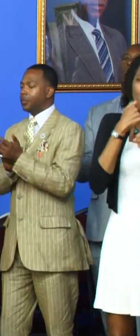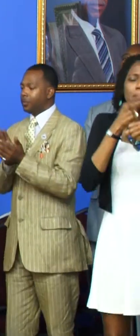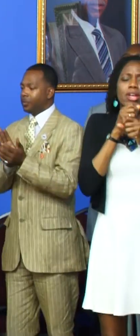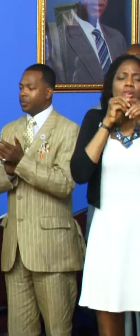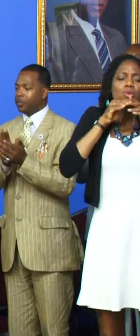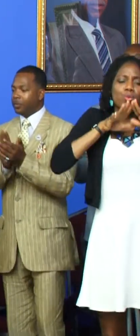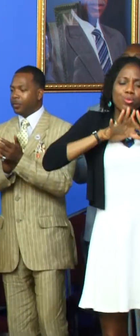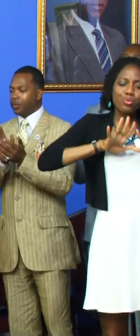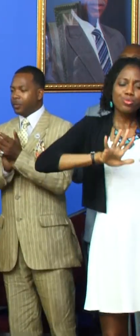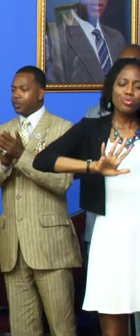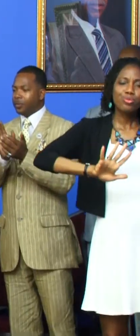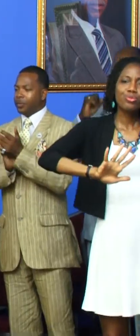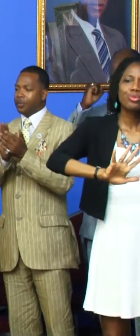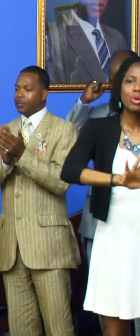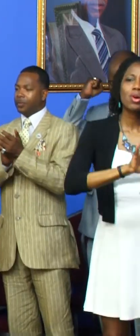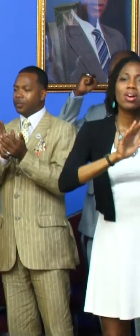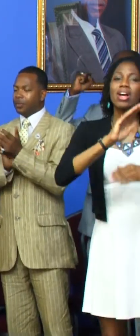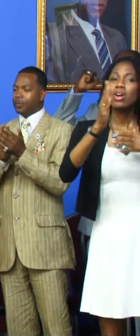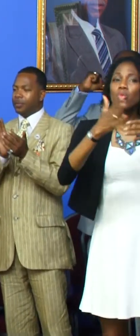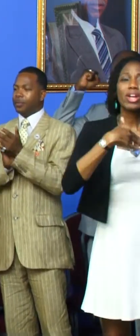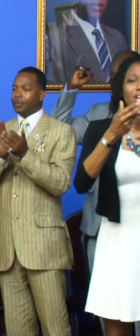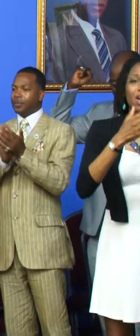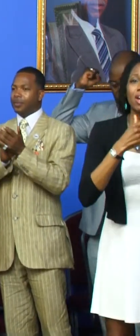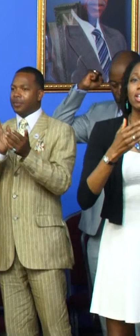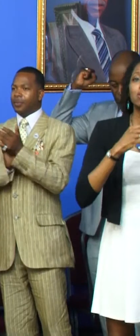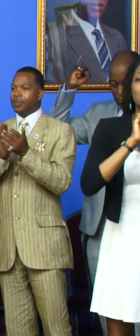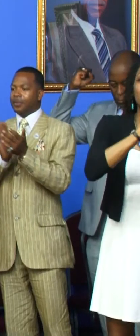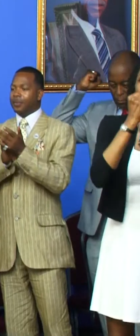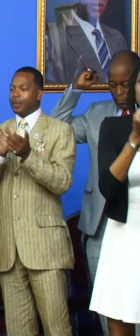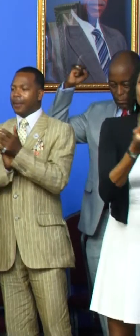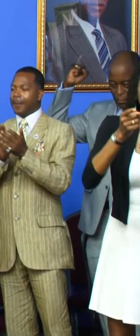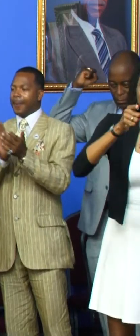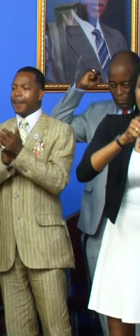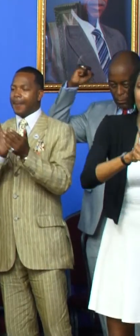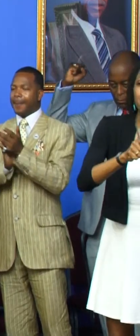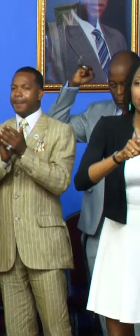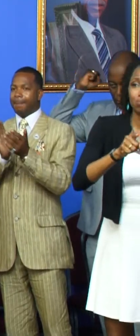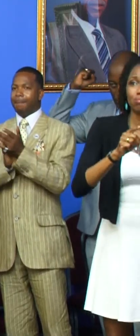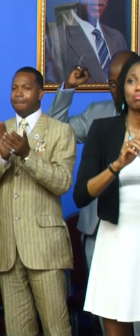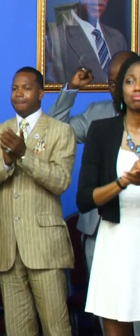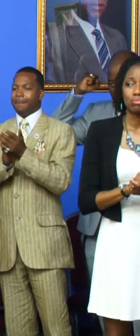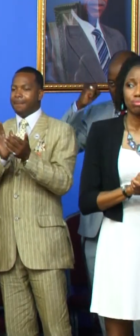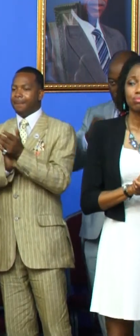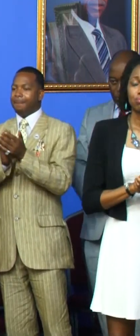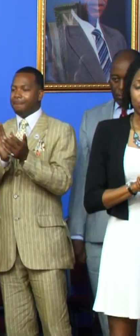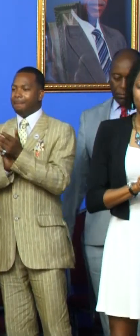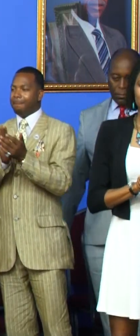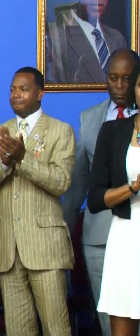in the midst of the flame.